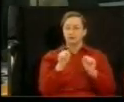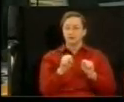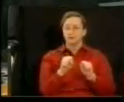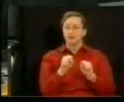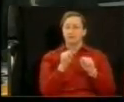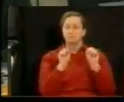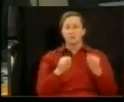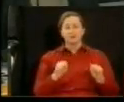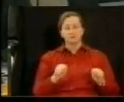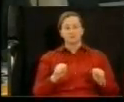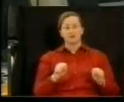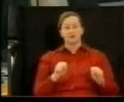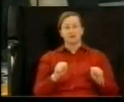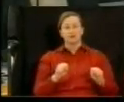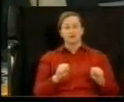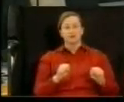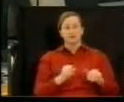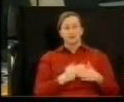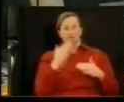could possibly be end of session.